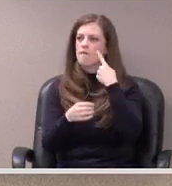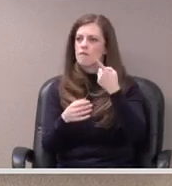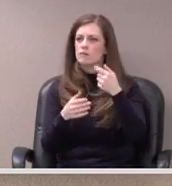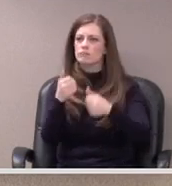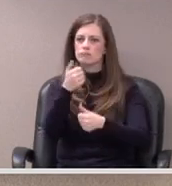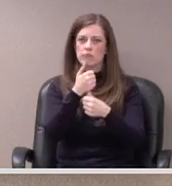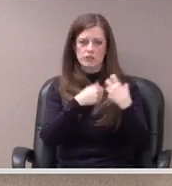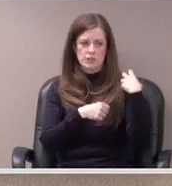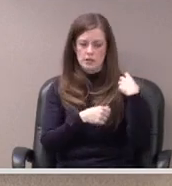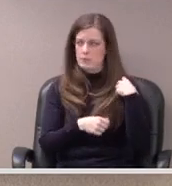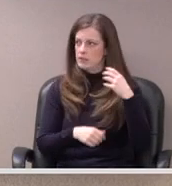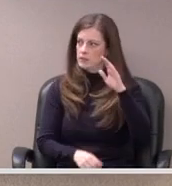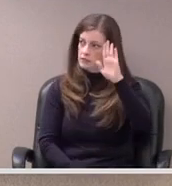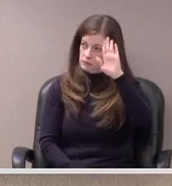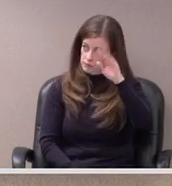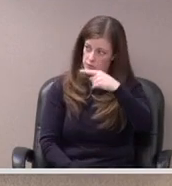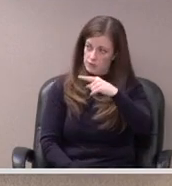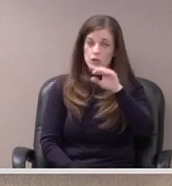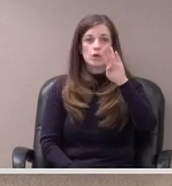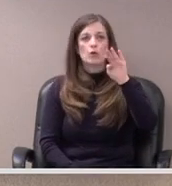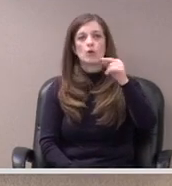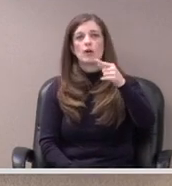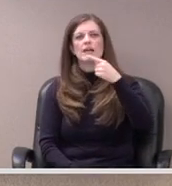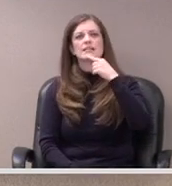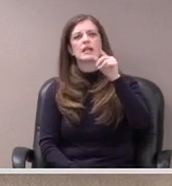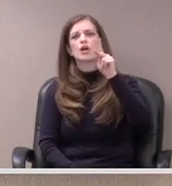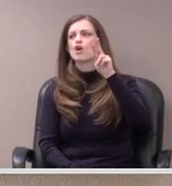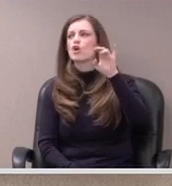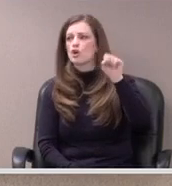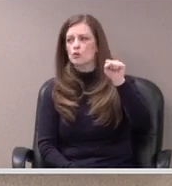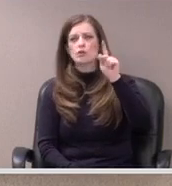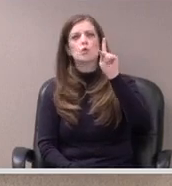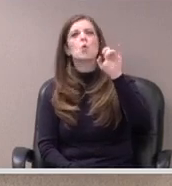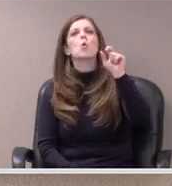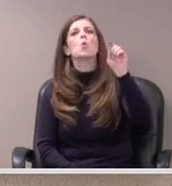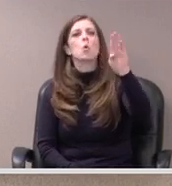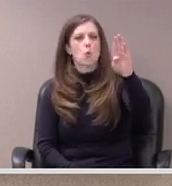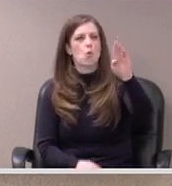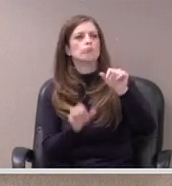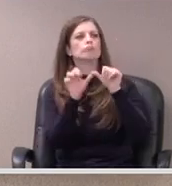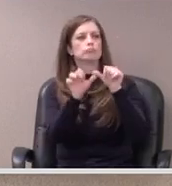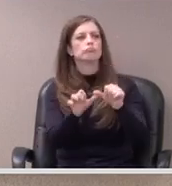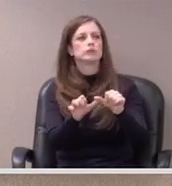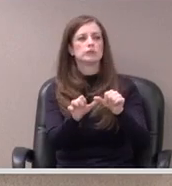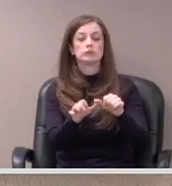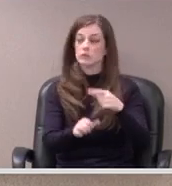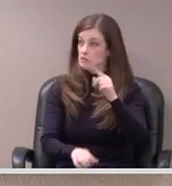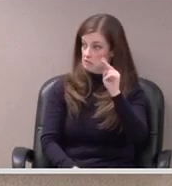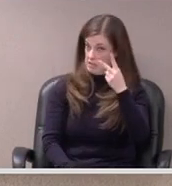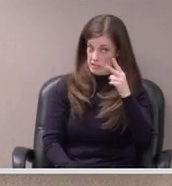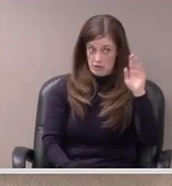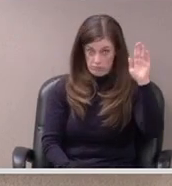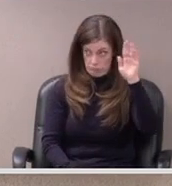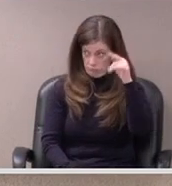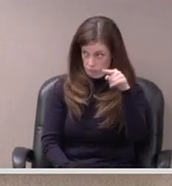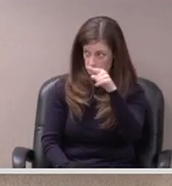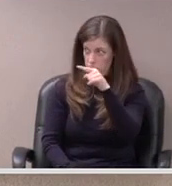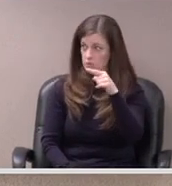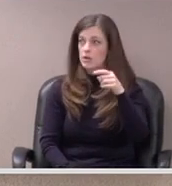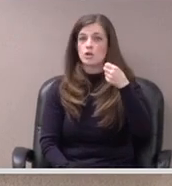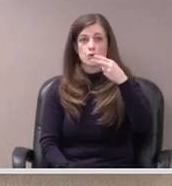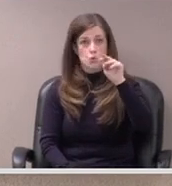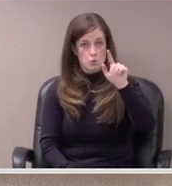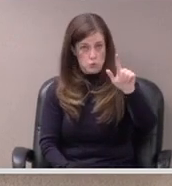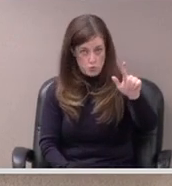chairman? Board Member Craig? I nominate Dr. Chris Kolb to continue as vice chair. Okay, is there a second to the motion? Pastor